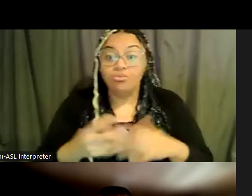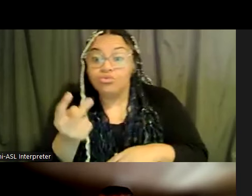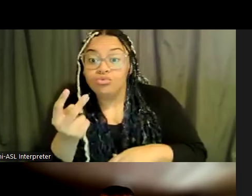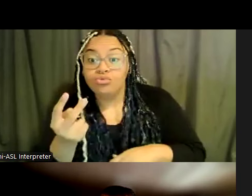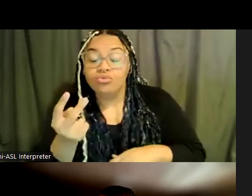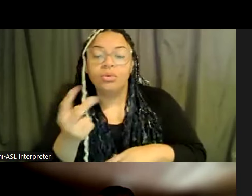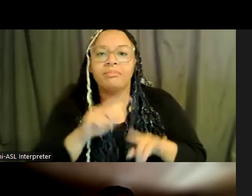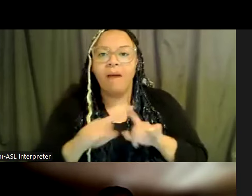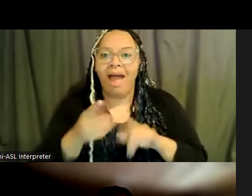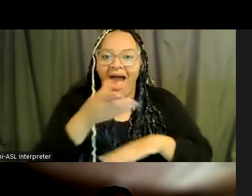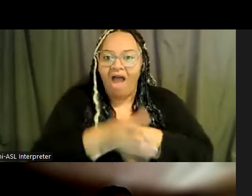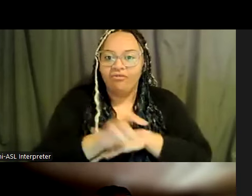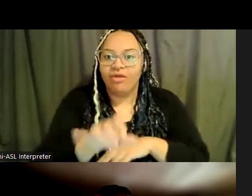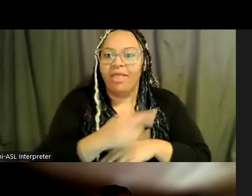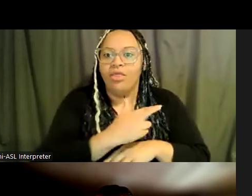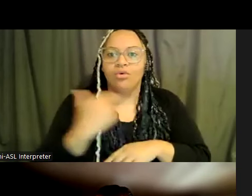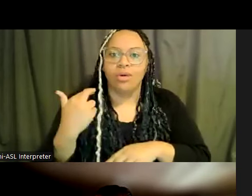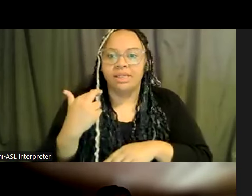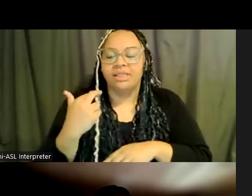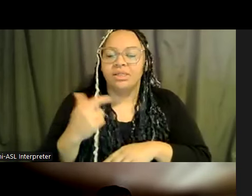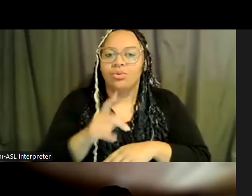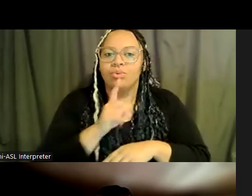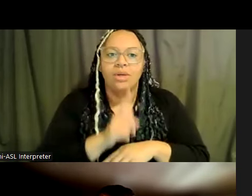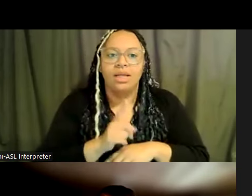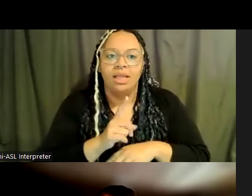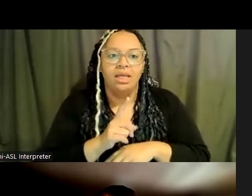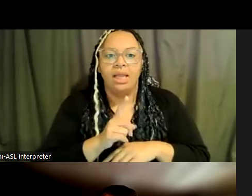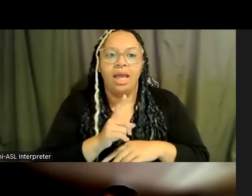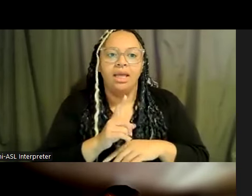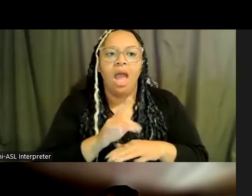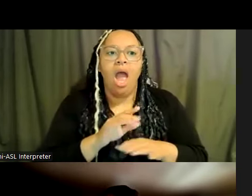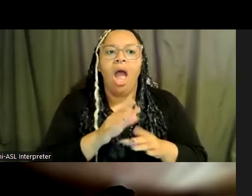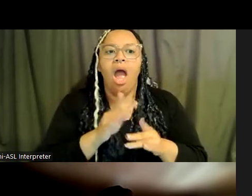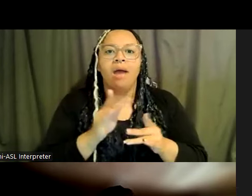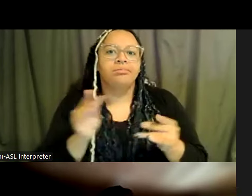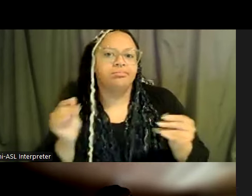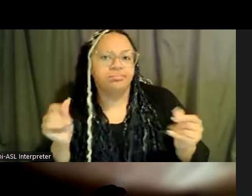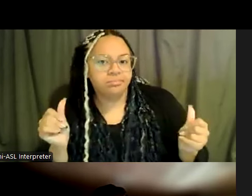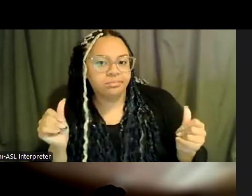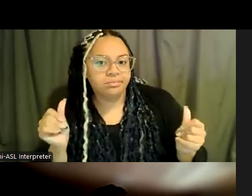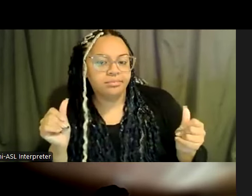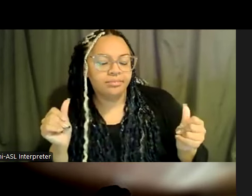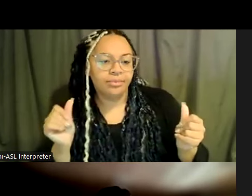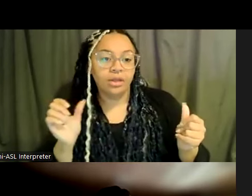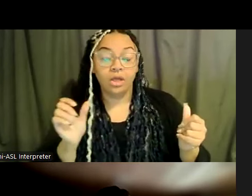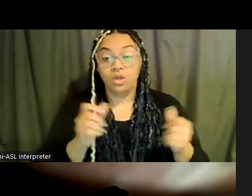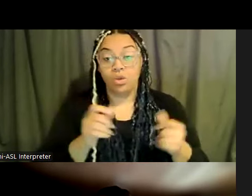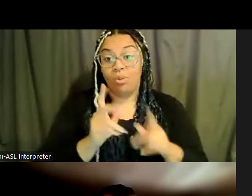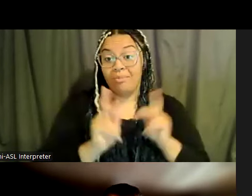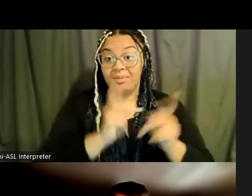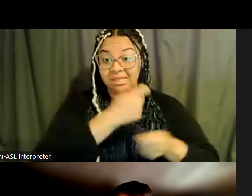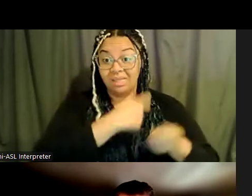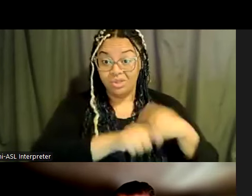the risk really subsides. Also, when people do substitute, oftentimes they're substituting